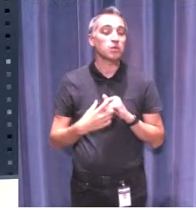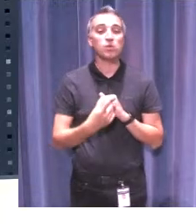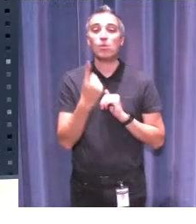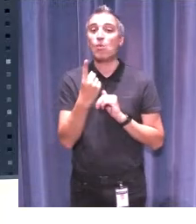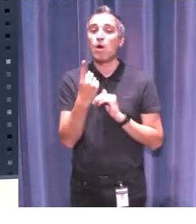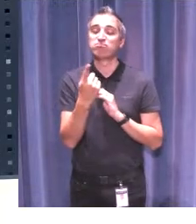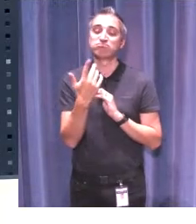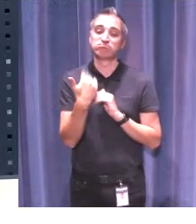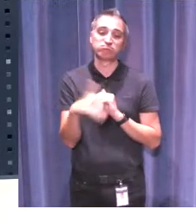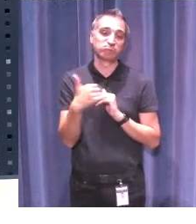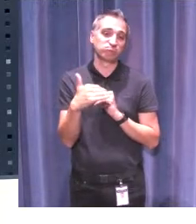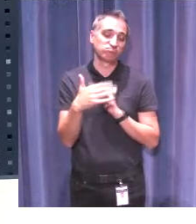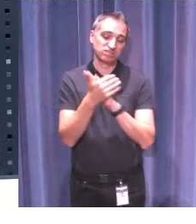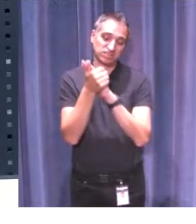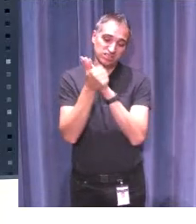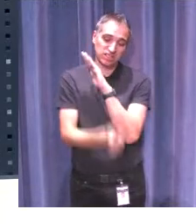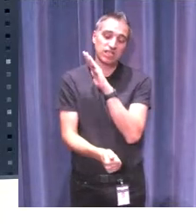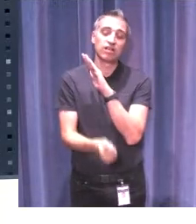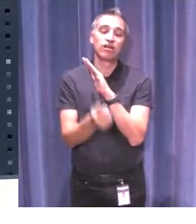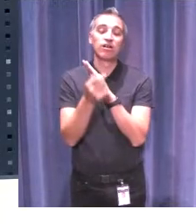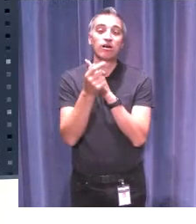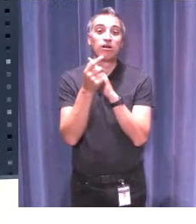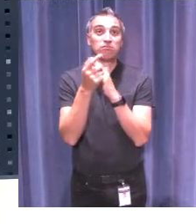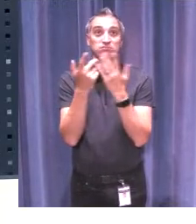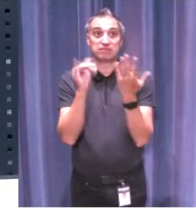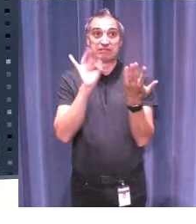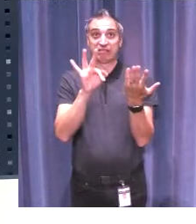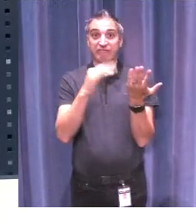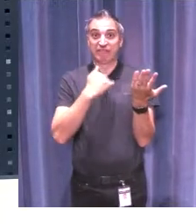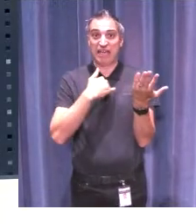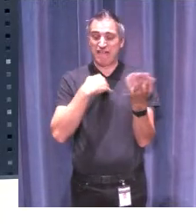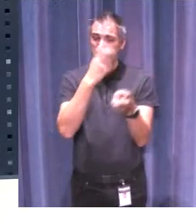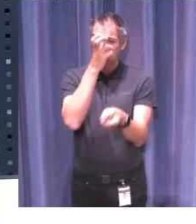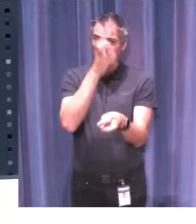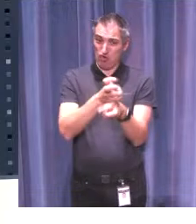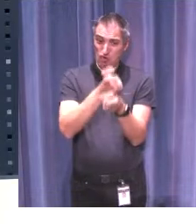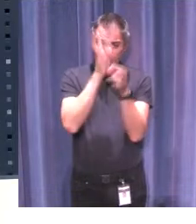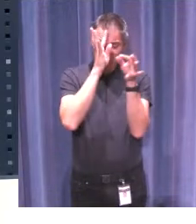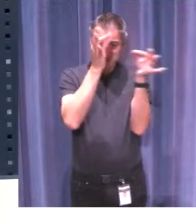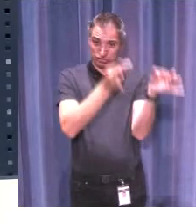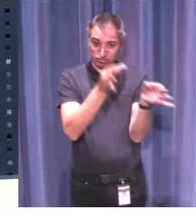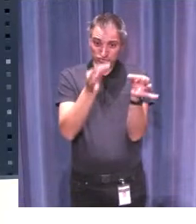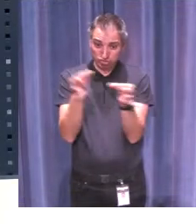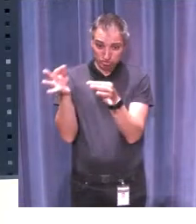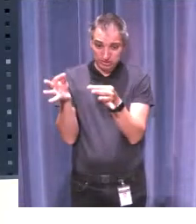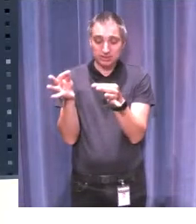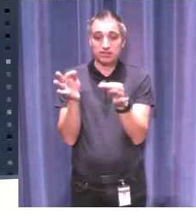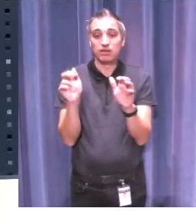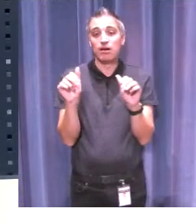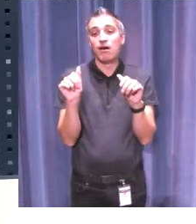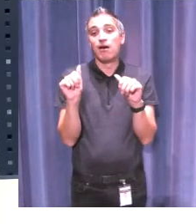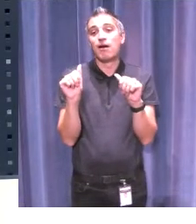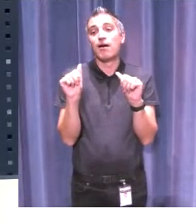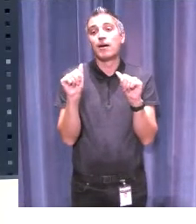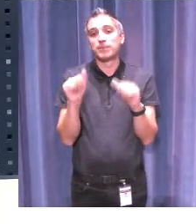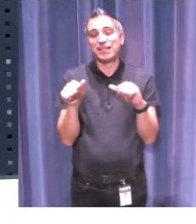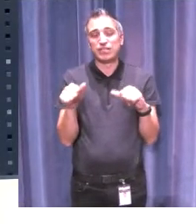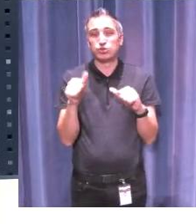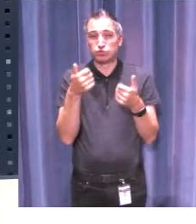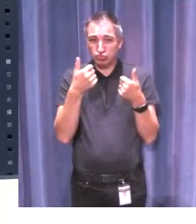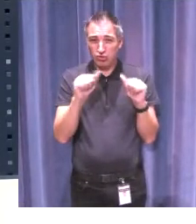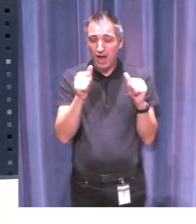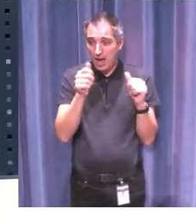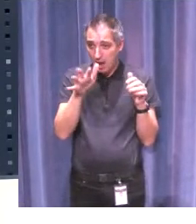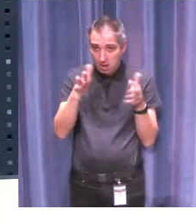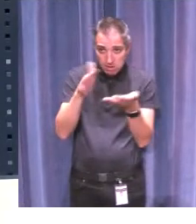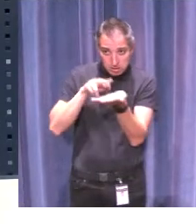skills that you need when you're facing difficult decisions is the ability to create consensus and